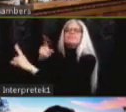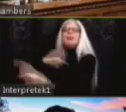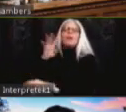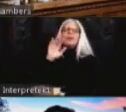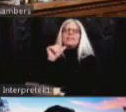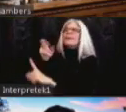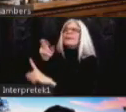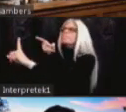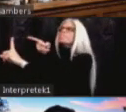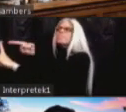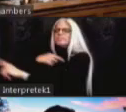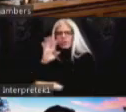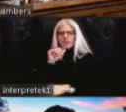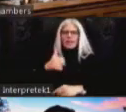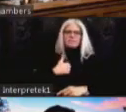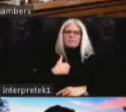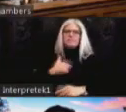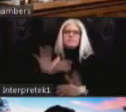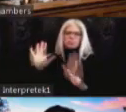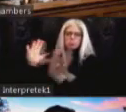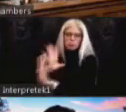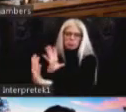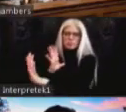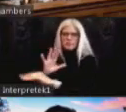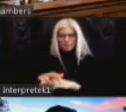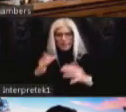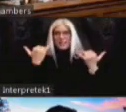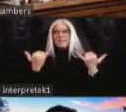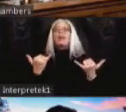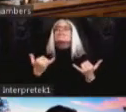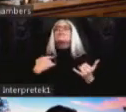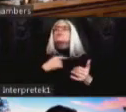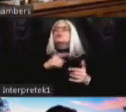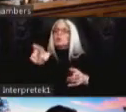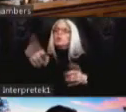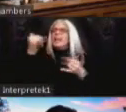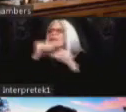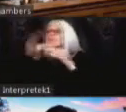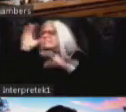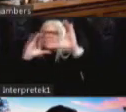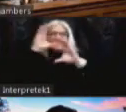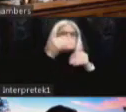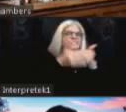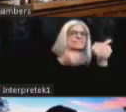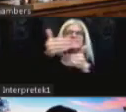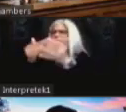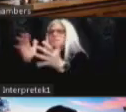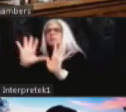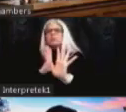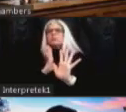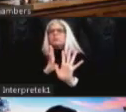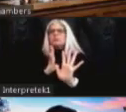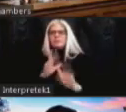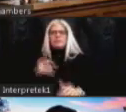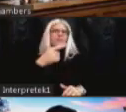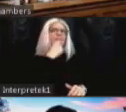The mapping and the sort of discovery phase? So the landscaping is launching off